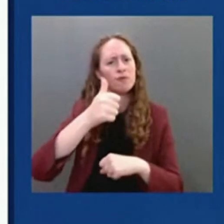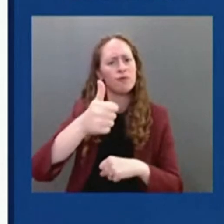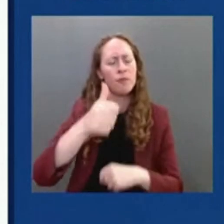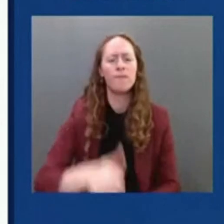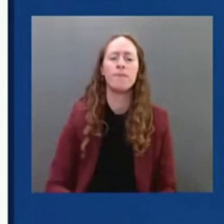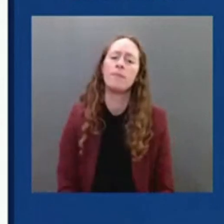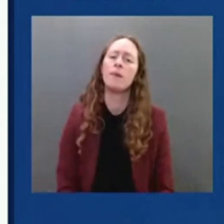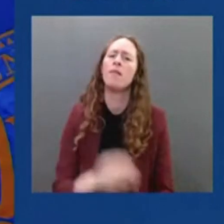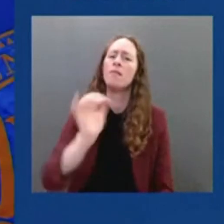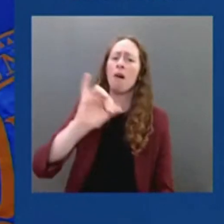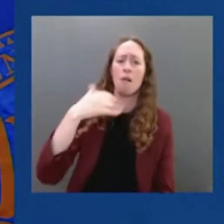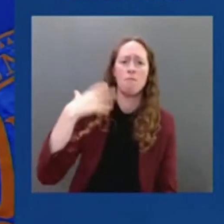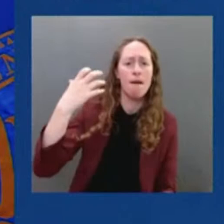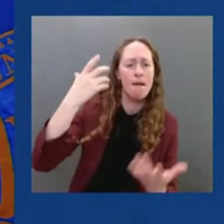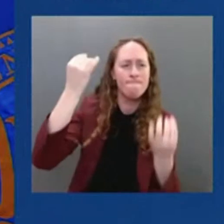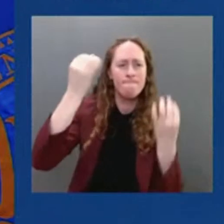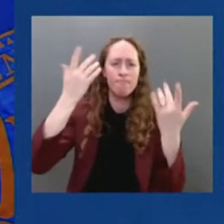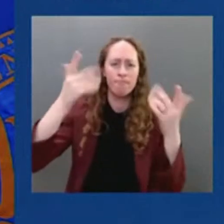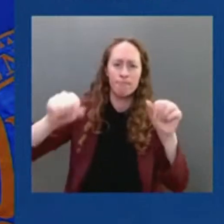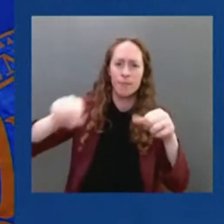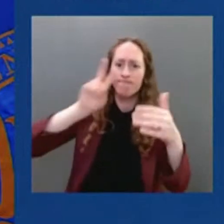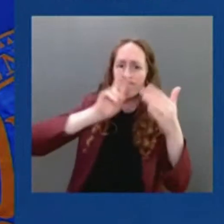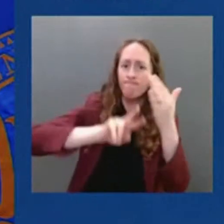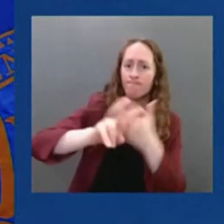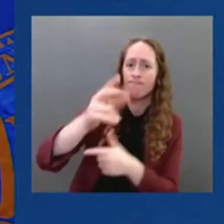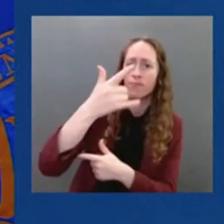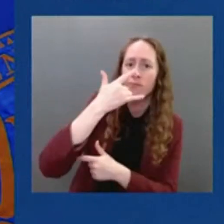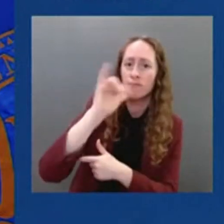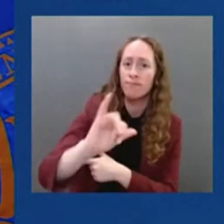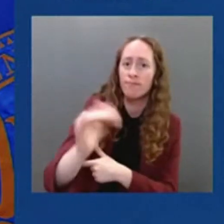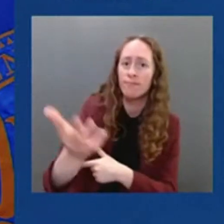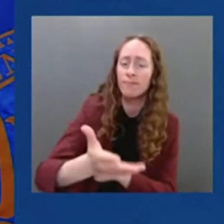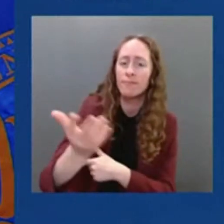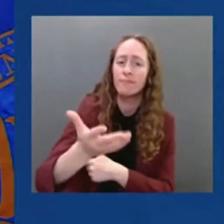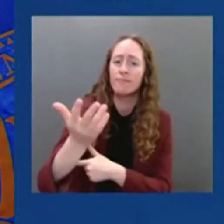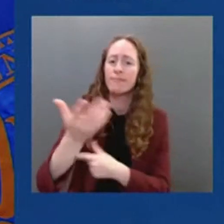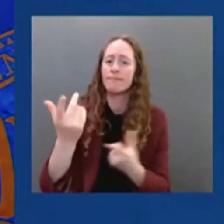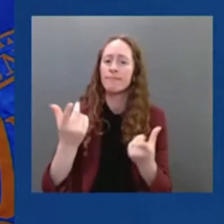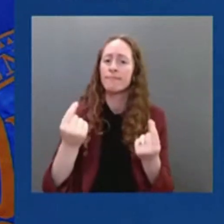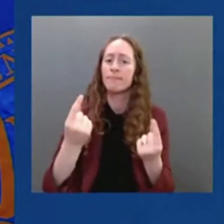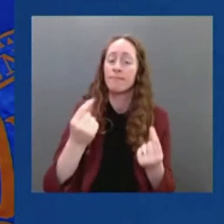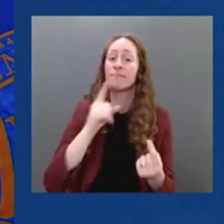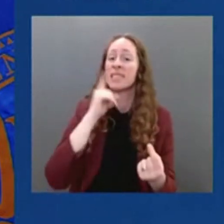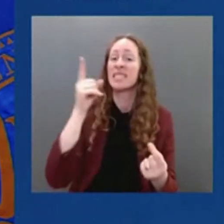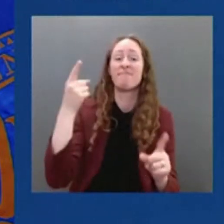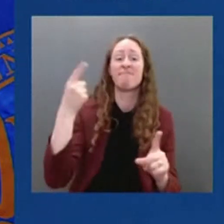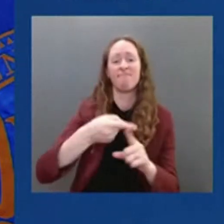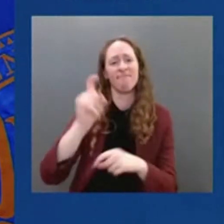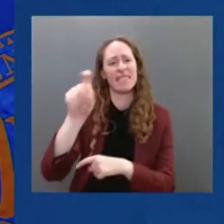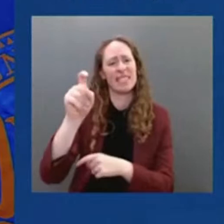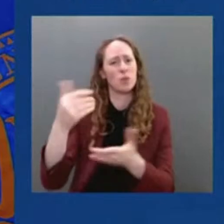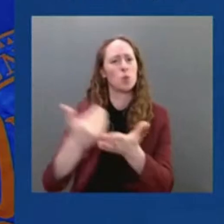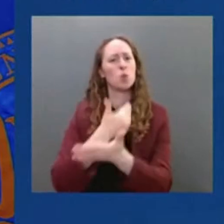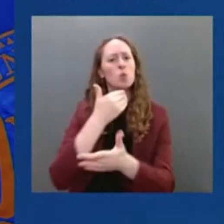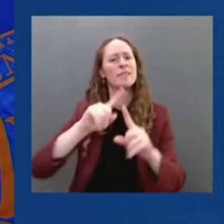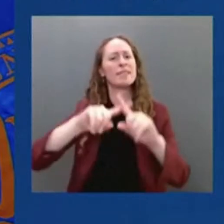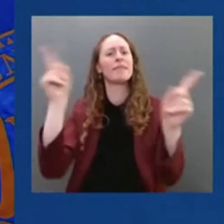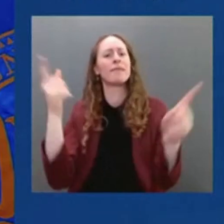generation of vaccines and therapeutics. And for that, we do need the support of the Congress in